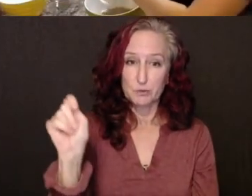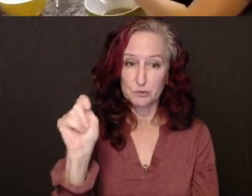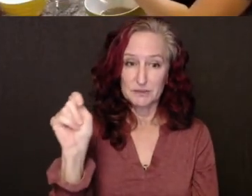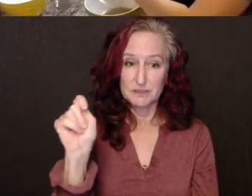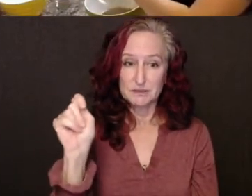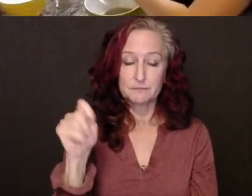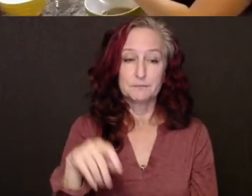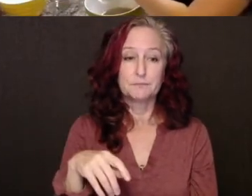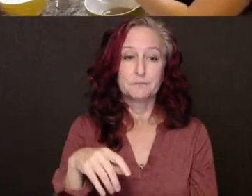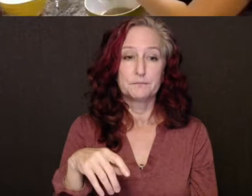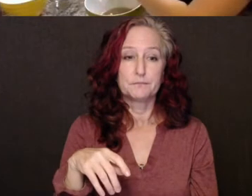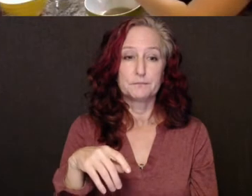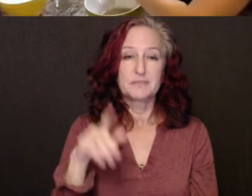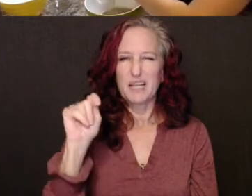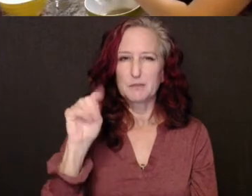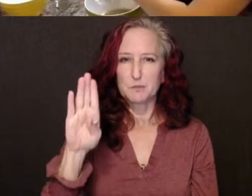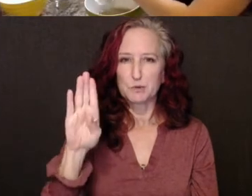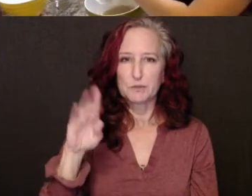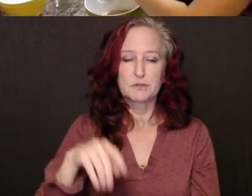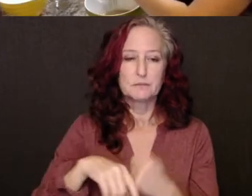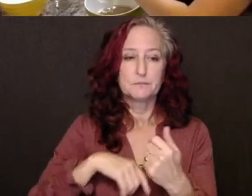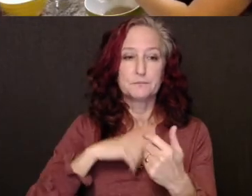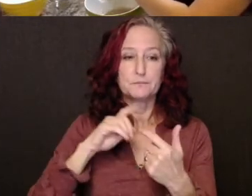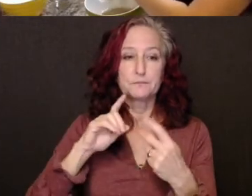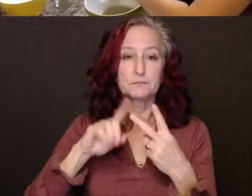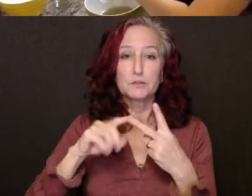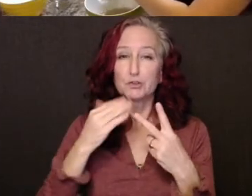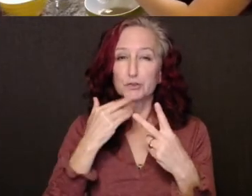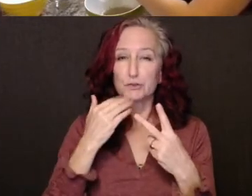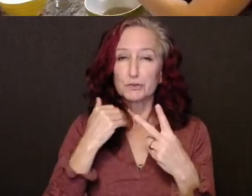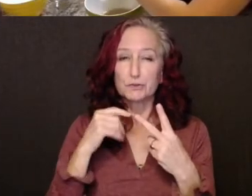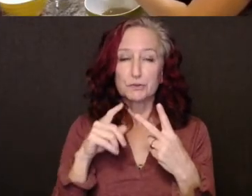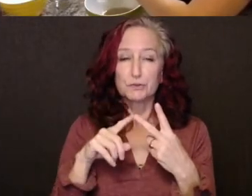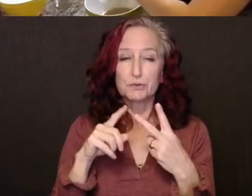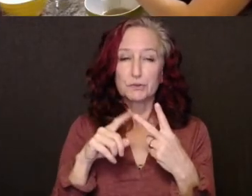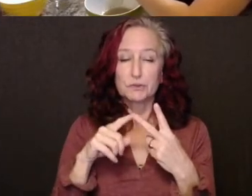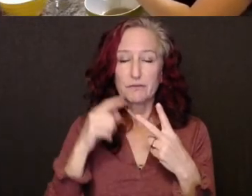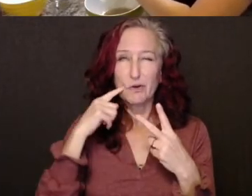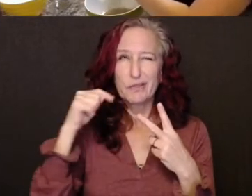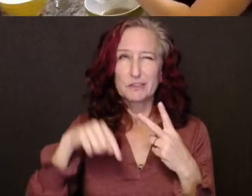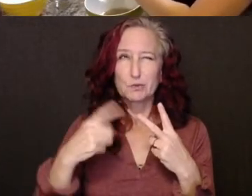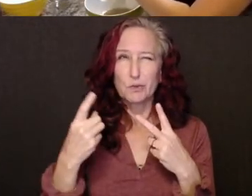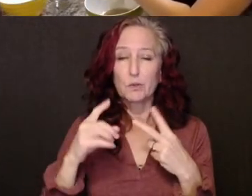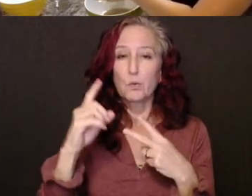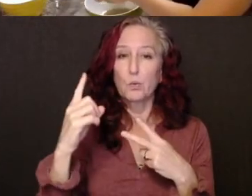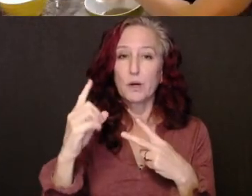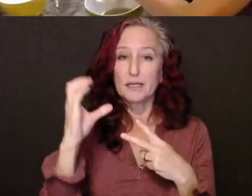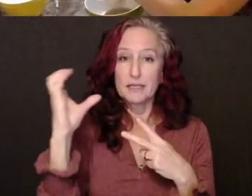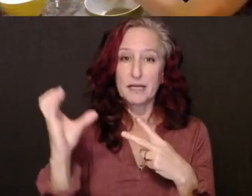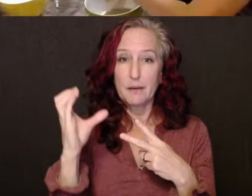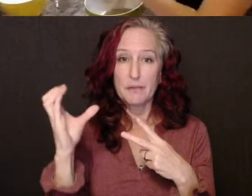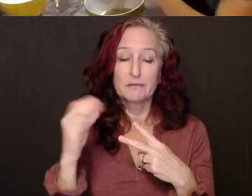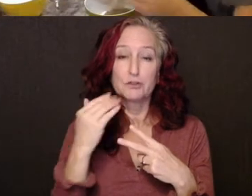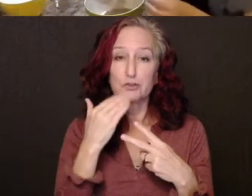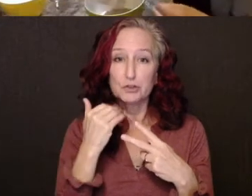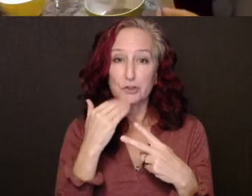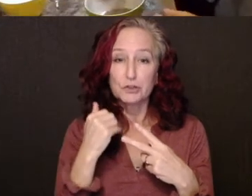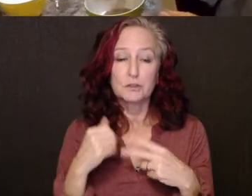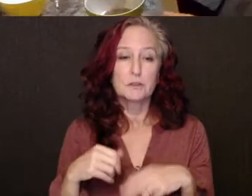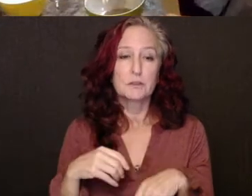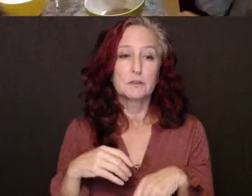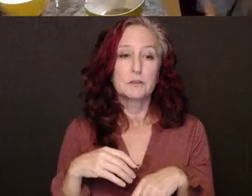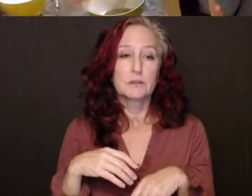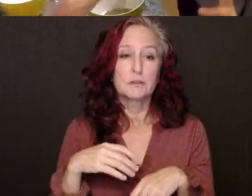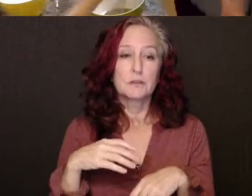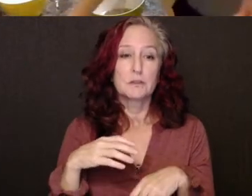Julia would like to know what the quantity of apple cider vinegar is and sugar. And sugar? Mm-hmm. Yes. So apple